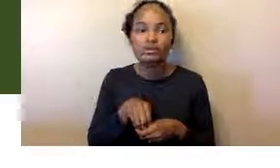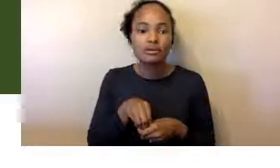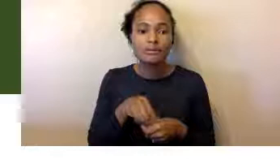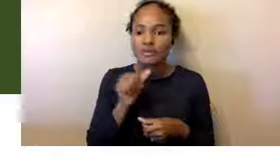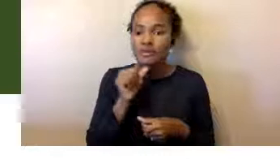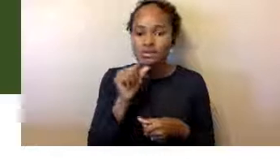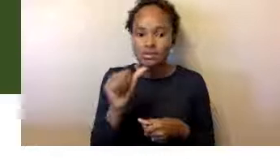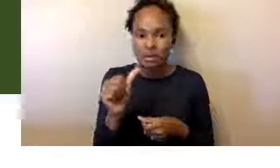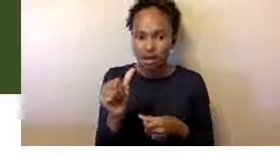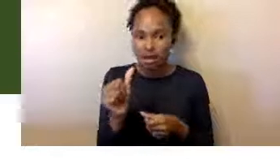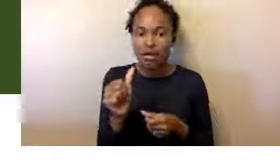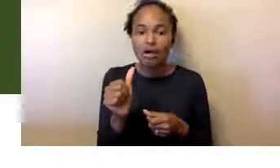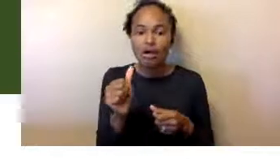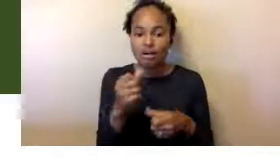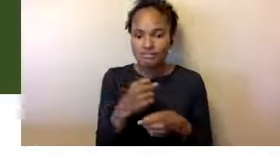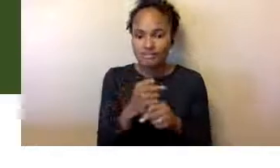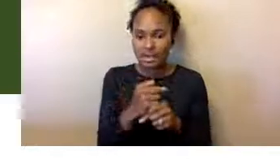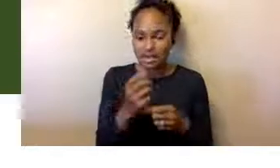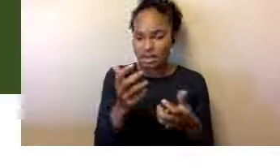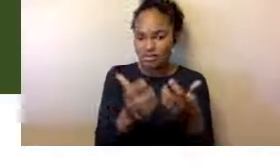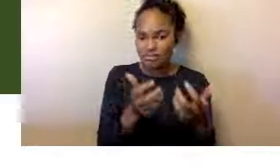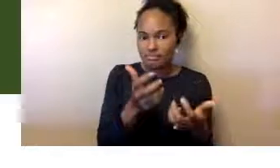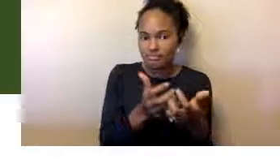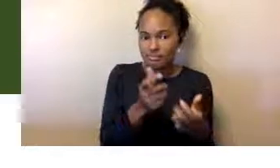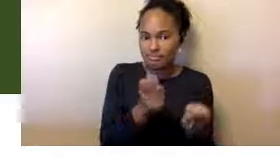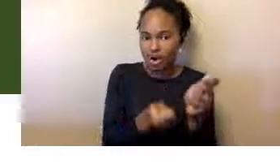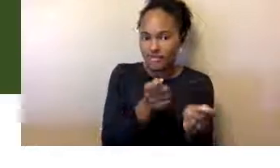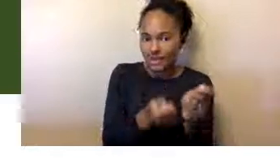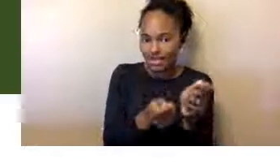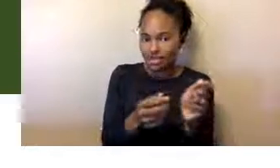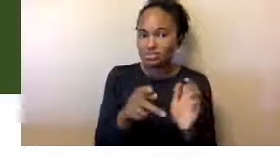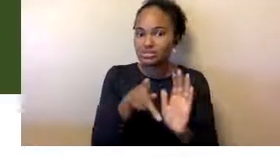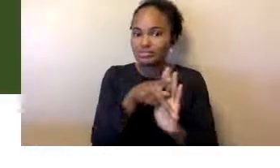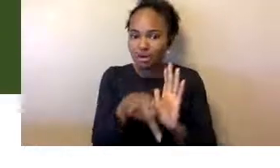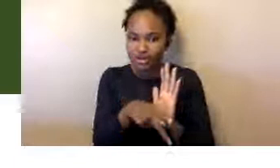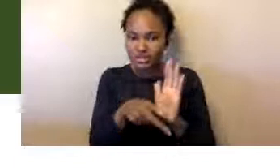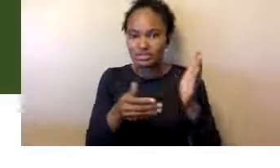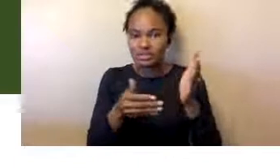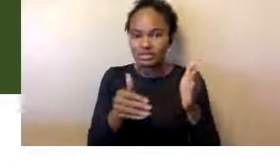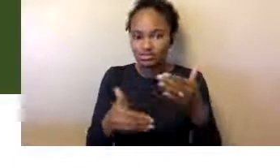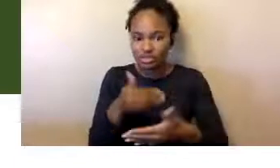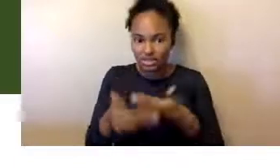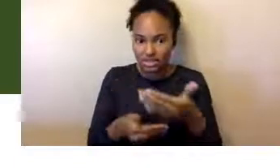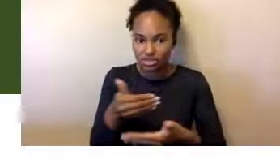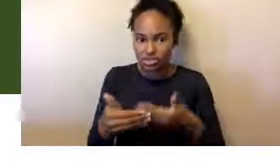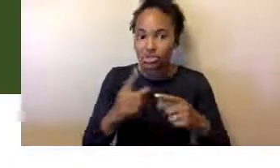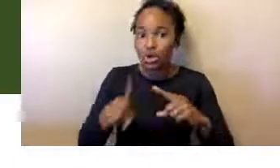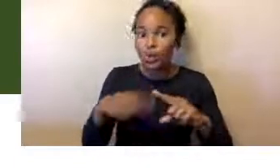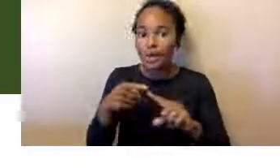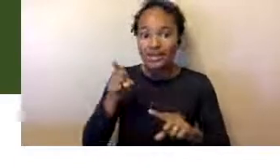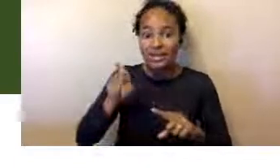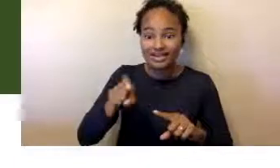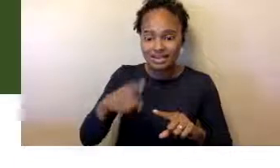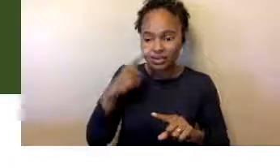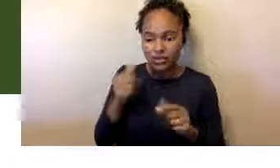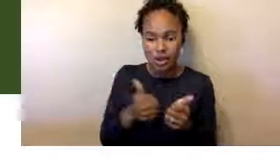in policies, practices, or procedures when the modifications are necessary to avoid